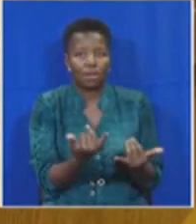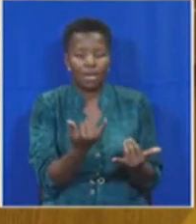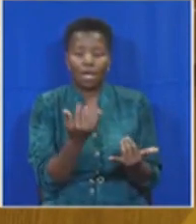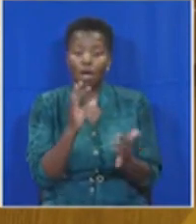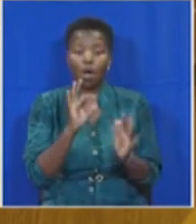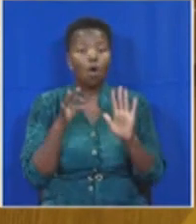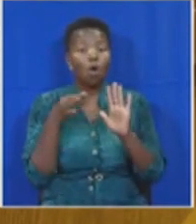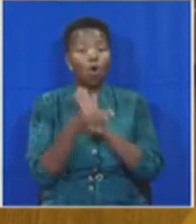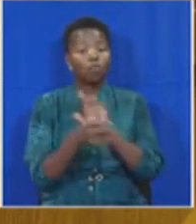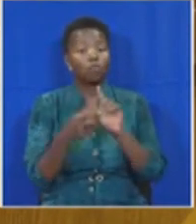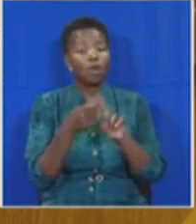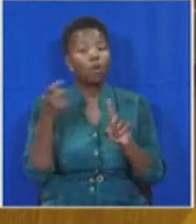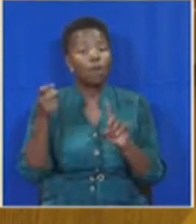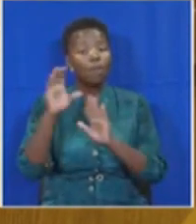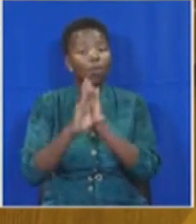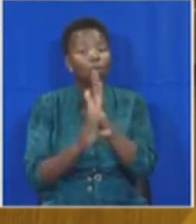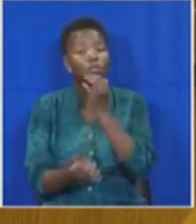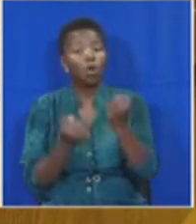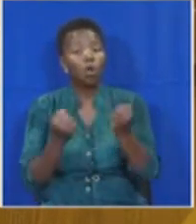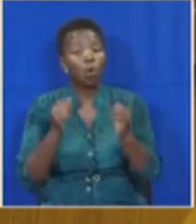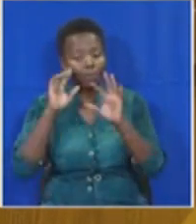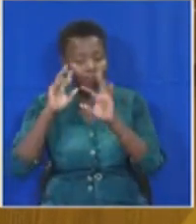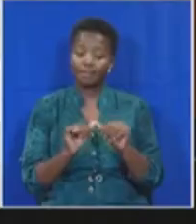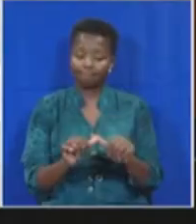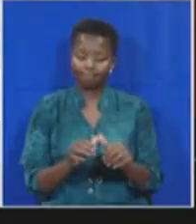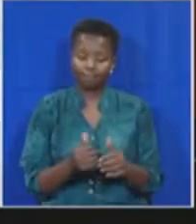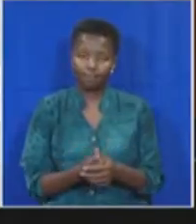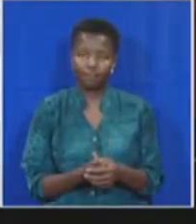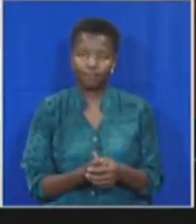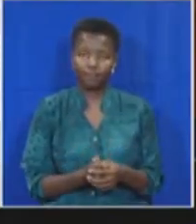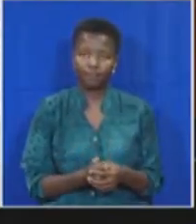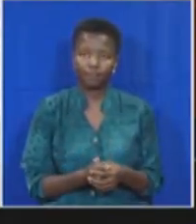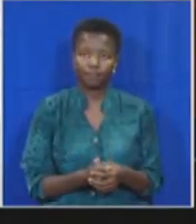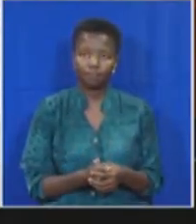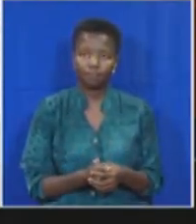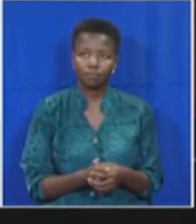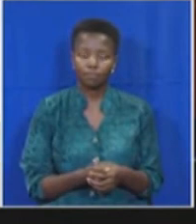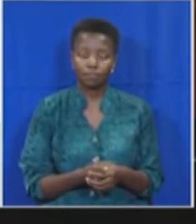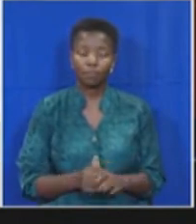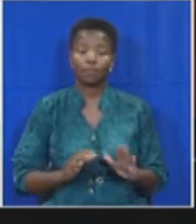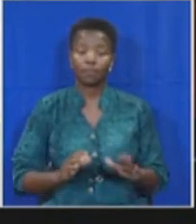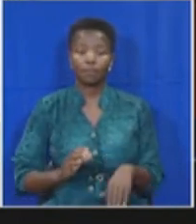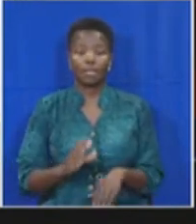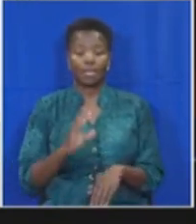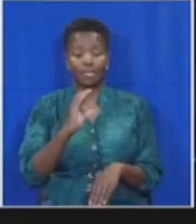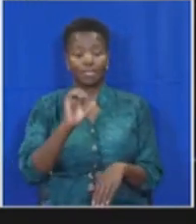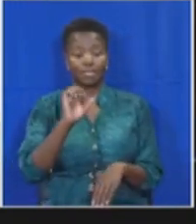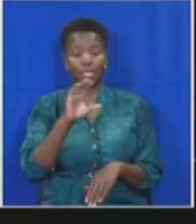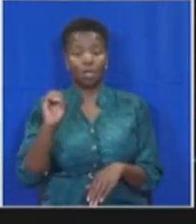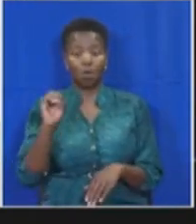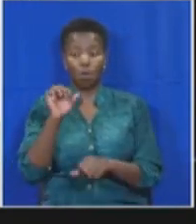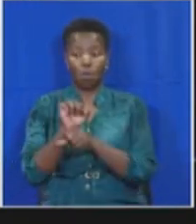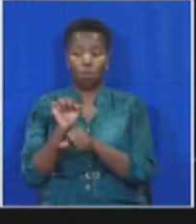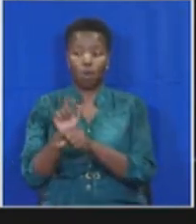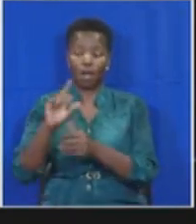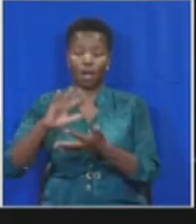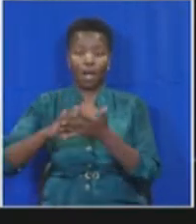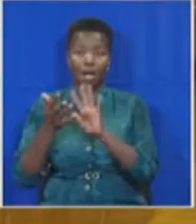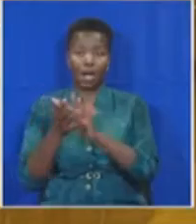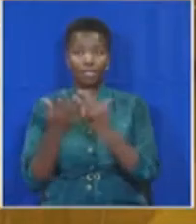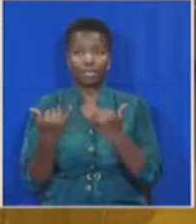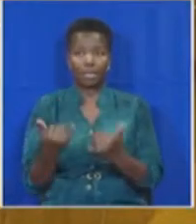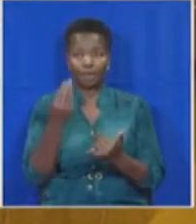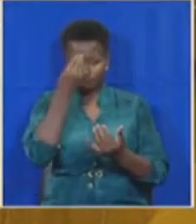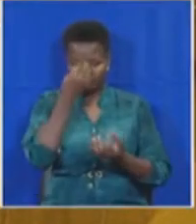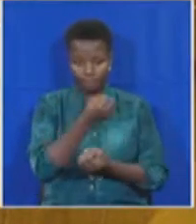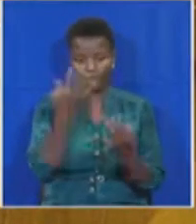Constitutional Court's scrutiny and possible adverse comments. The CEO of SASSA, Thokozani Magwaza, told the